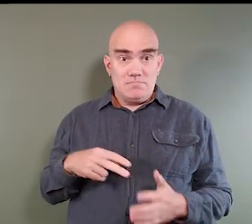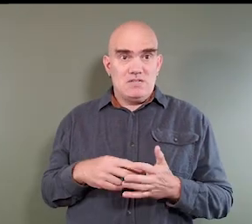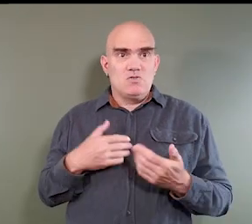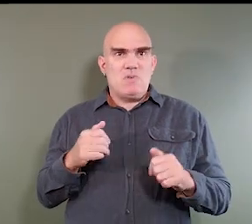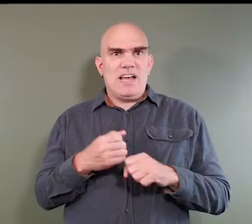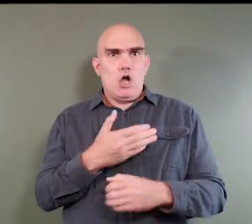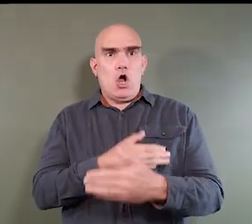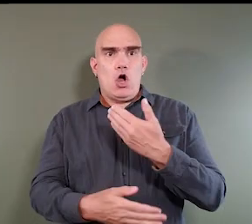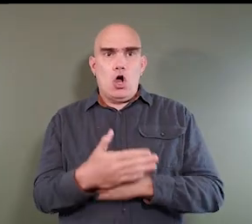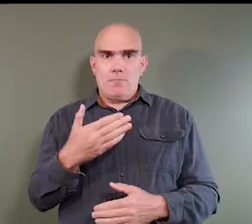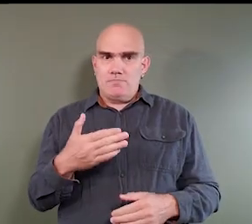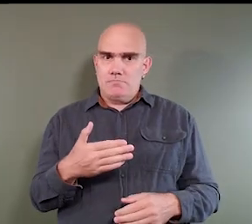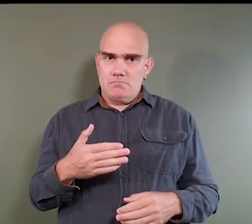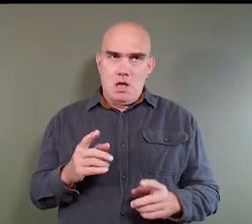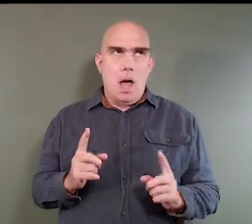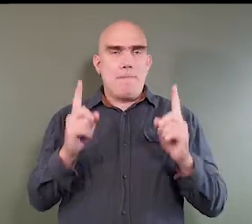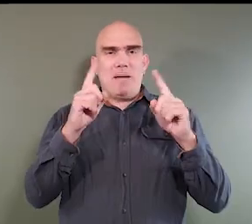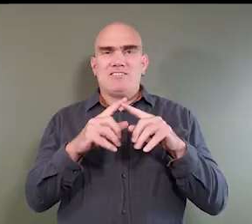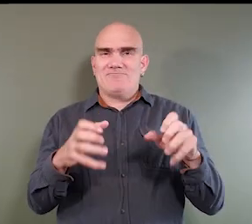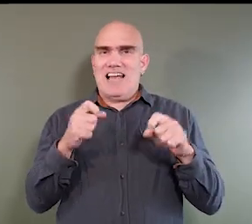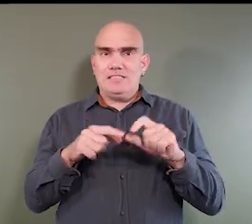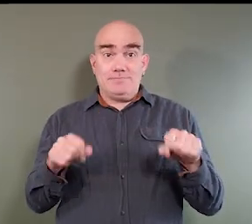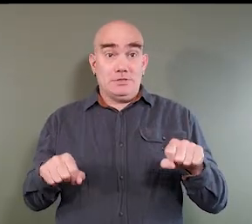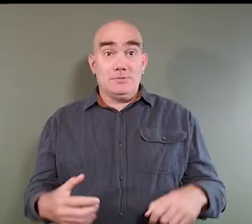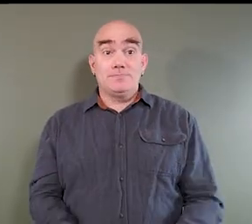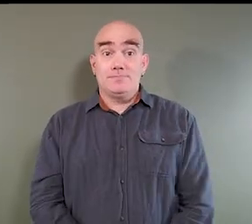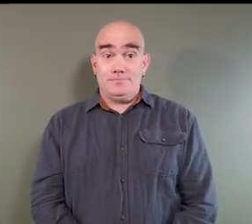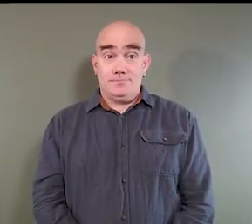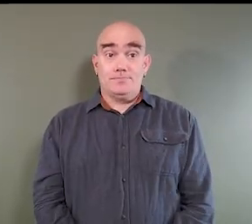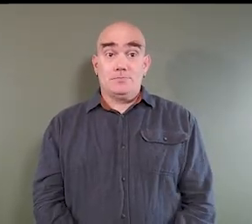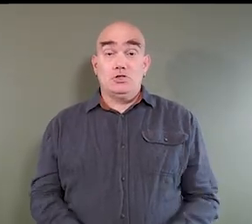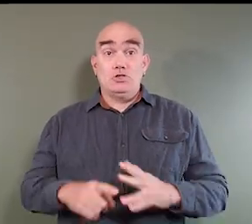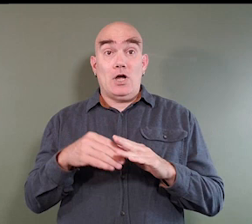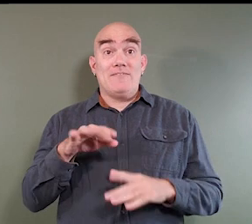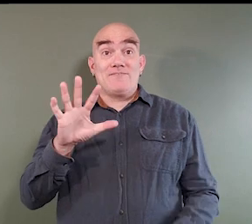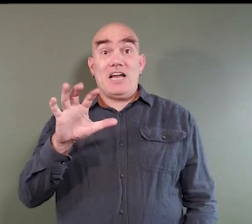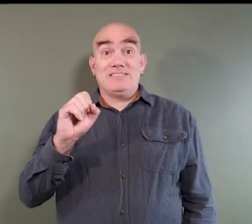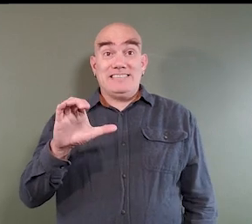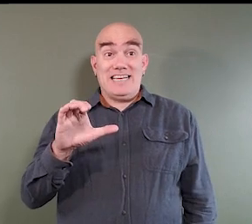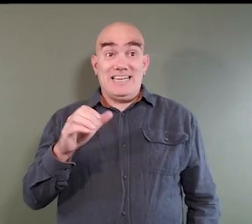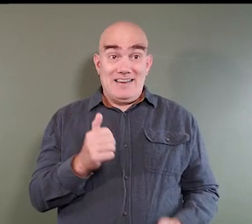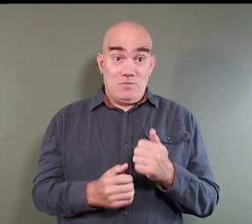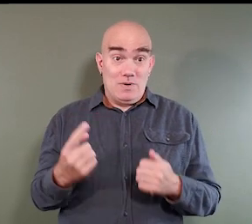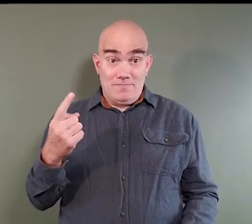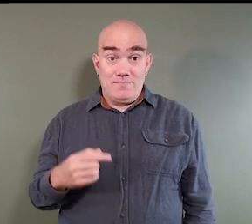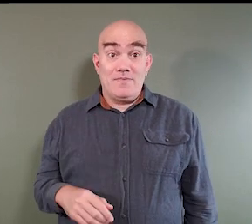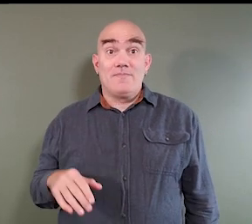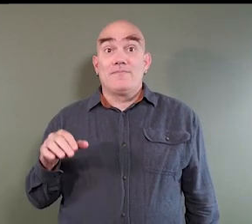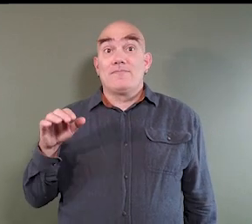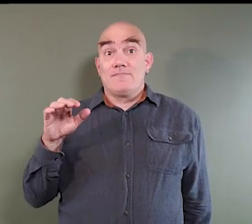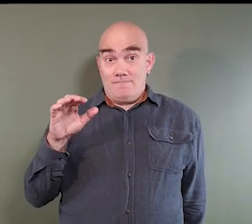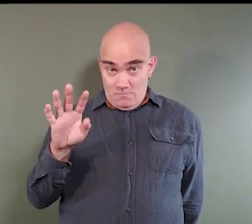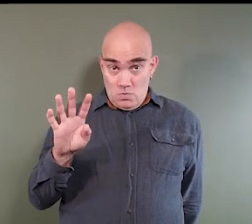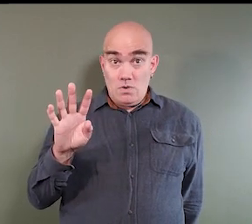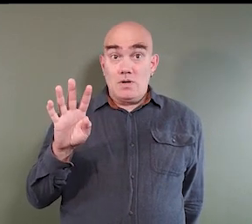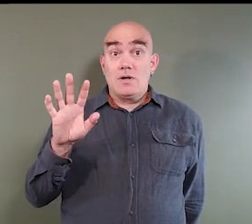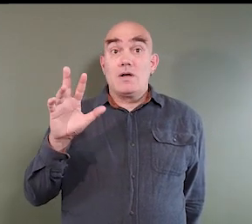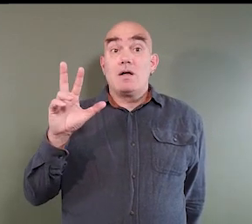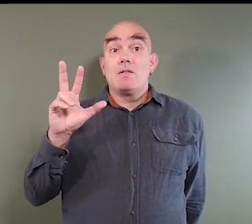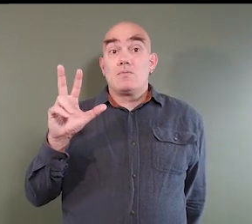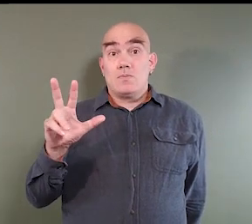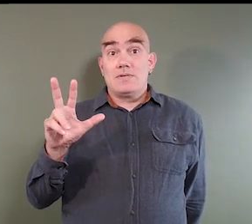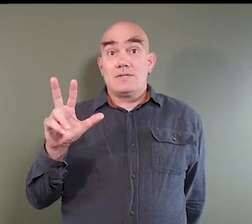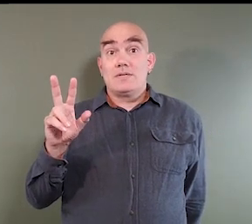we are trying to get these arms up as fast as we can. Starting in 5 seconds, everyone. 4,